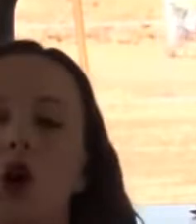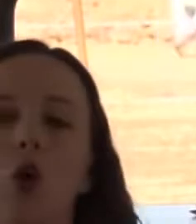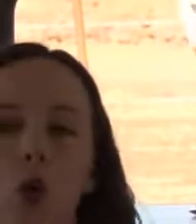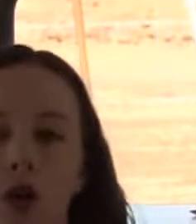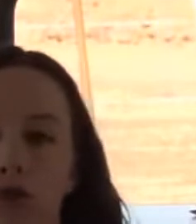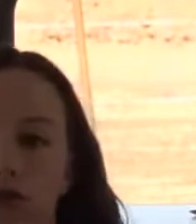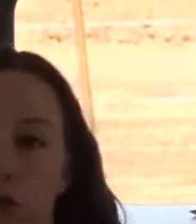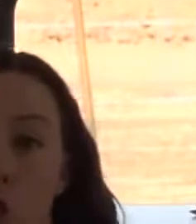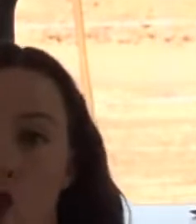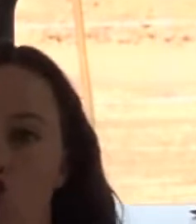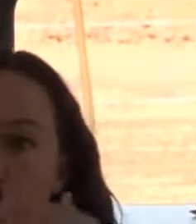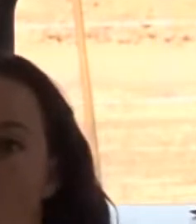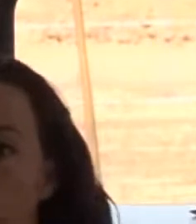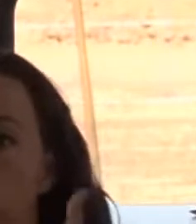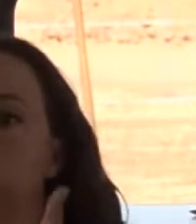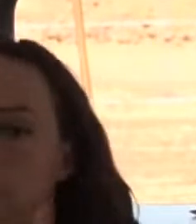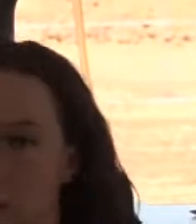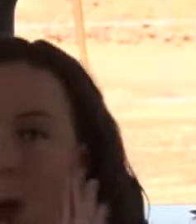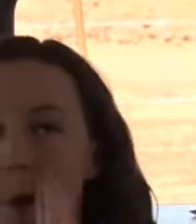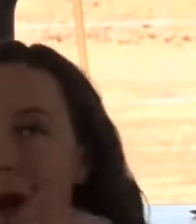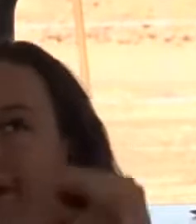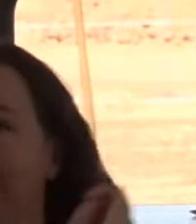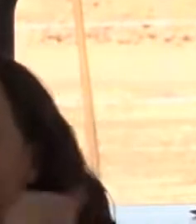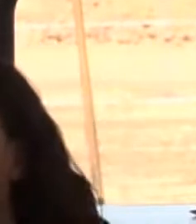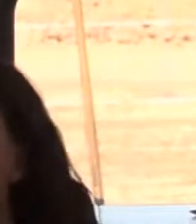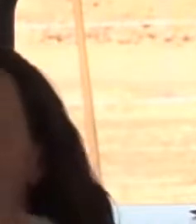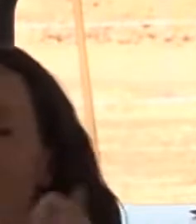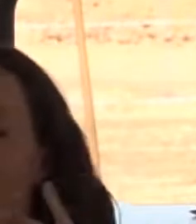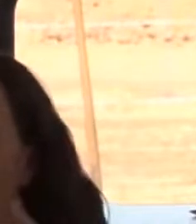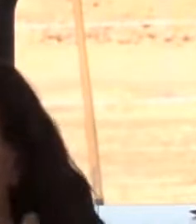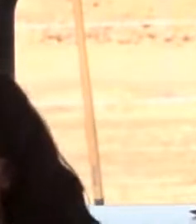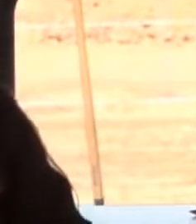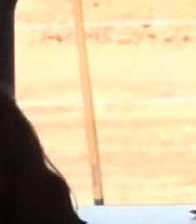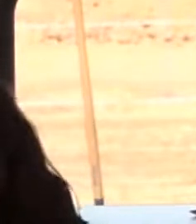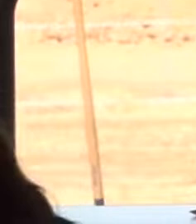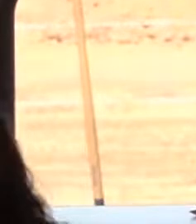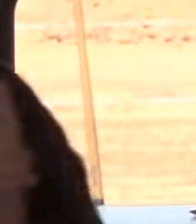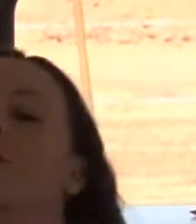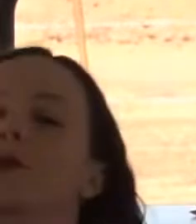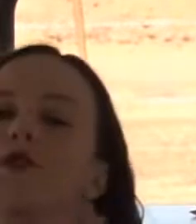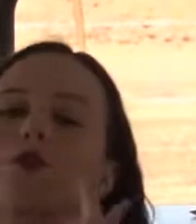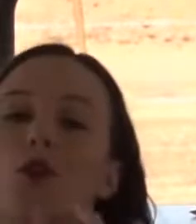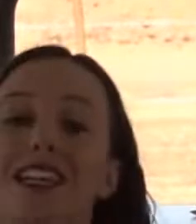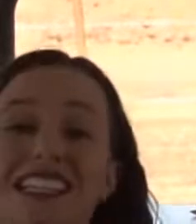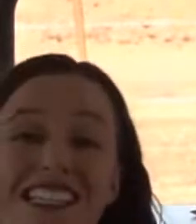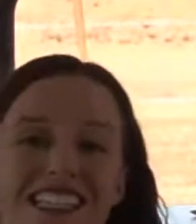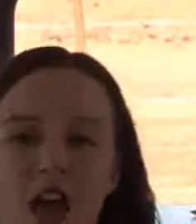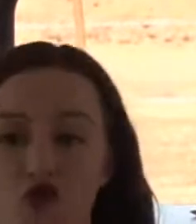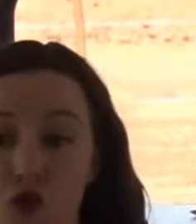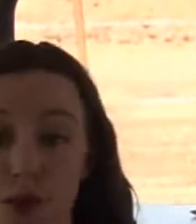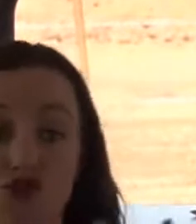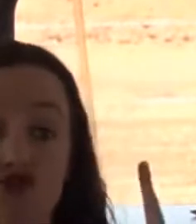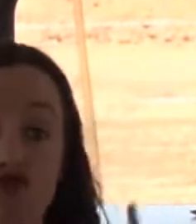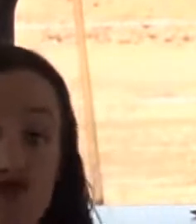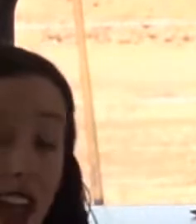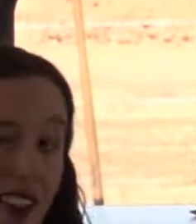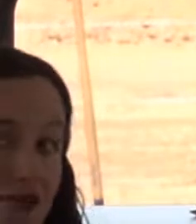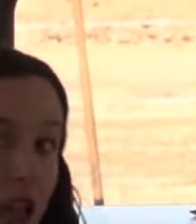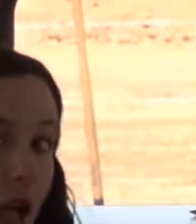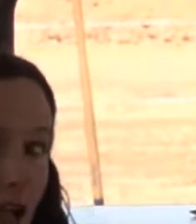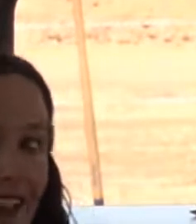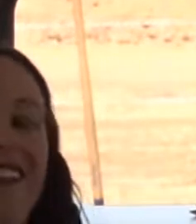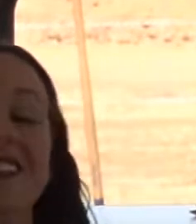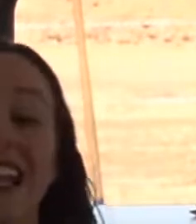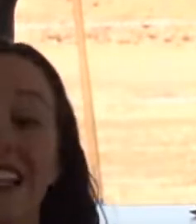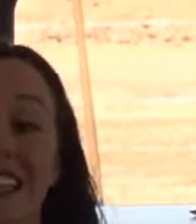Center. So don't worry, we are already planning for the next several buildings, right, Christine, that are in